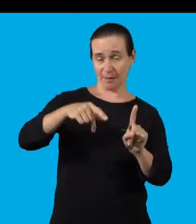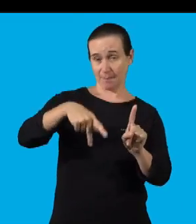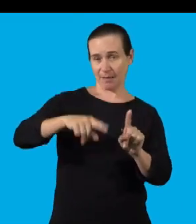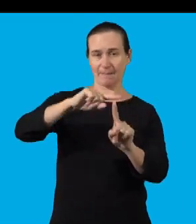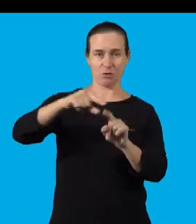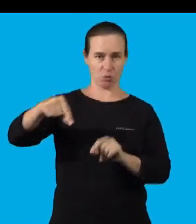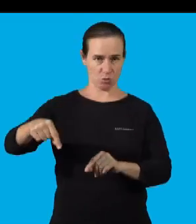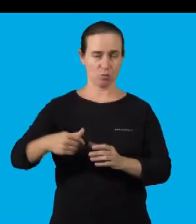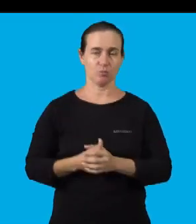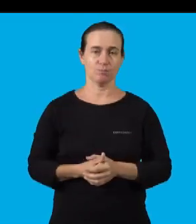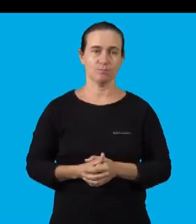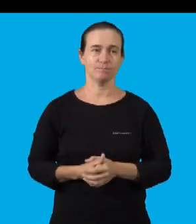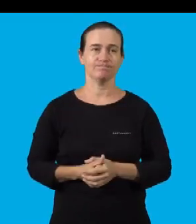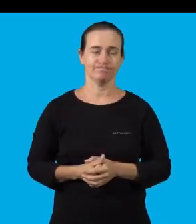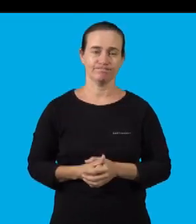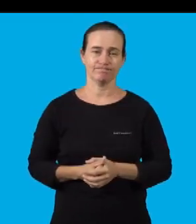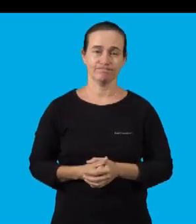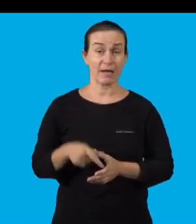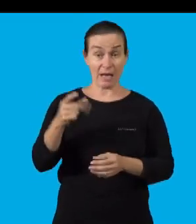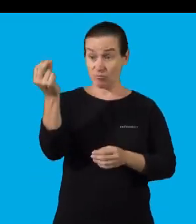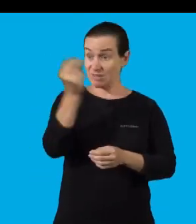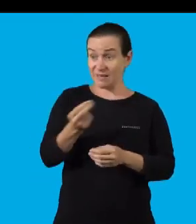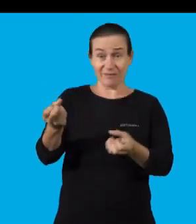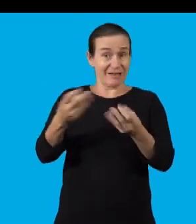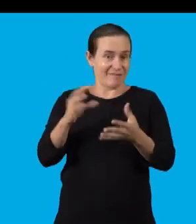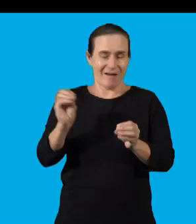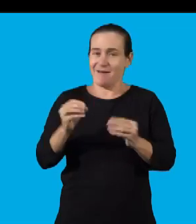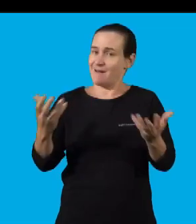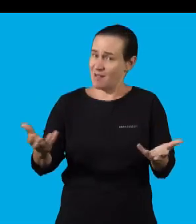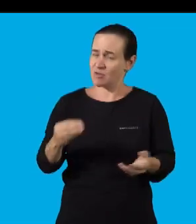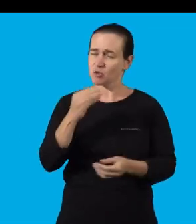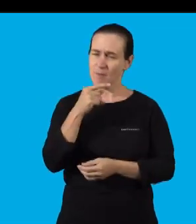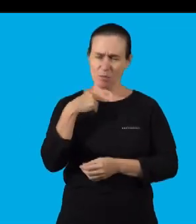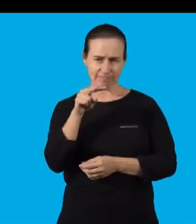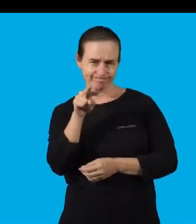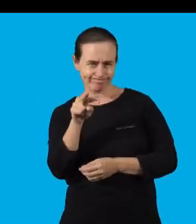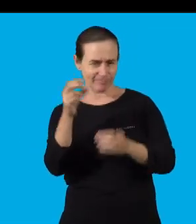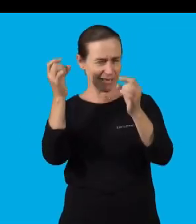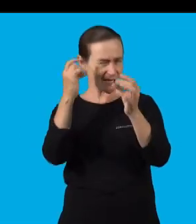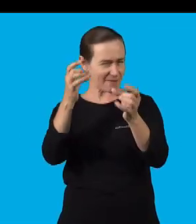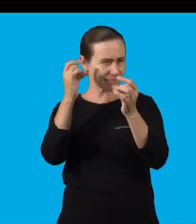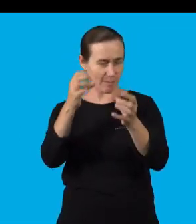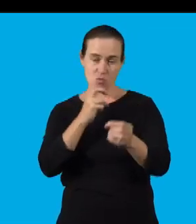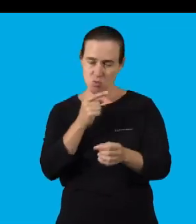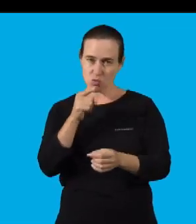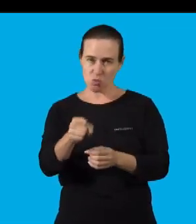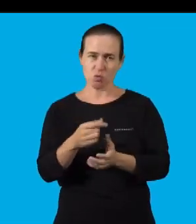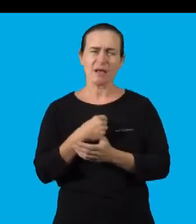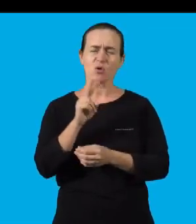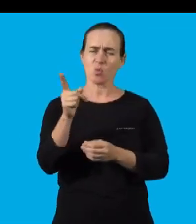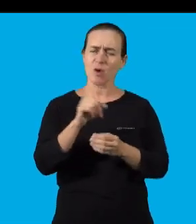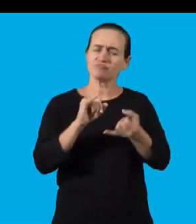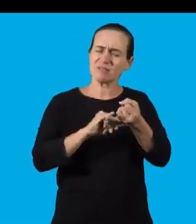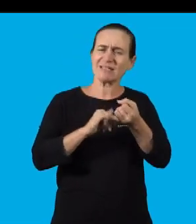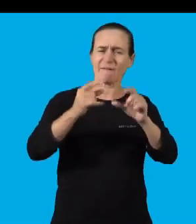over x plus p plus q. Now again, no sketch is provided, so we need to take the information that we've been given and also look